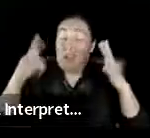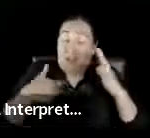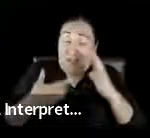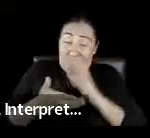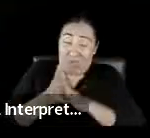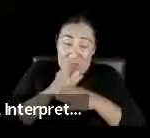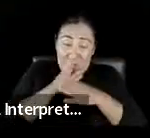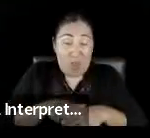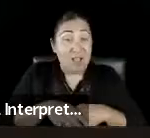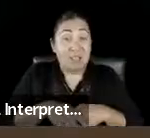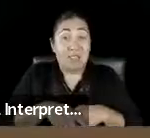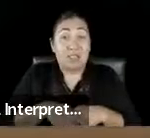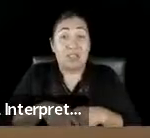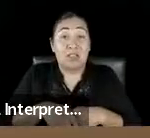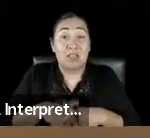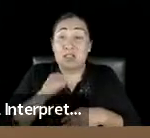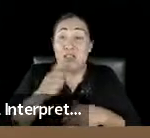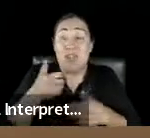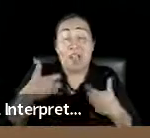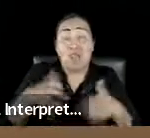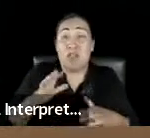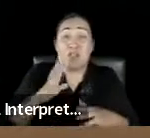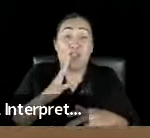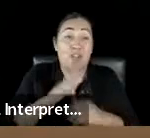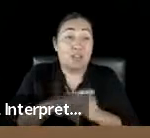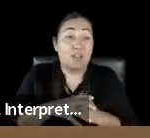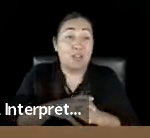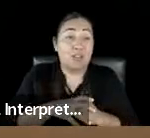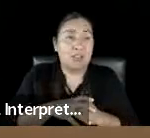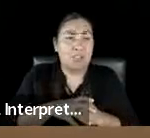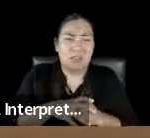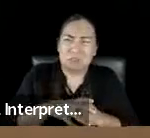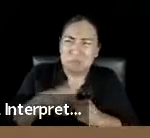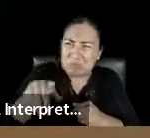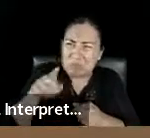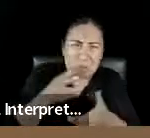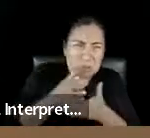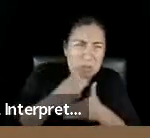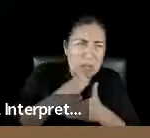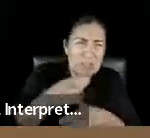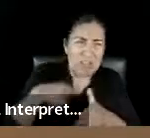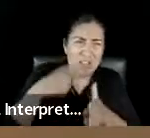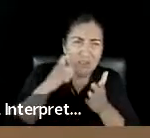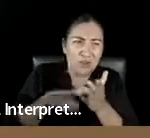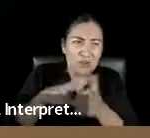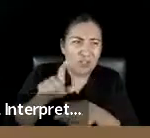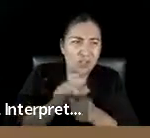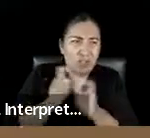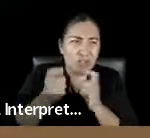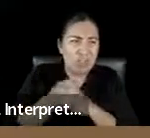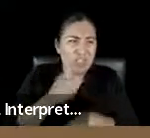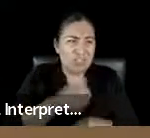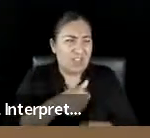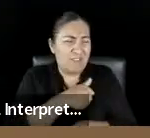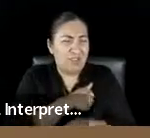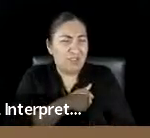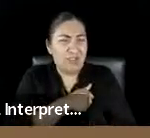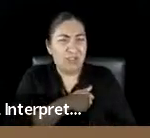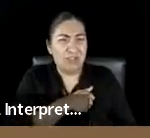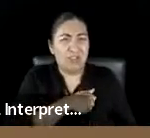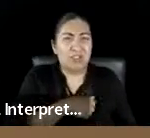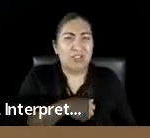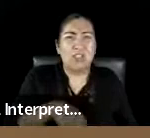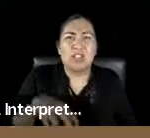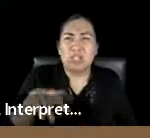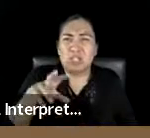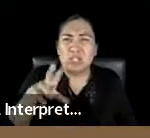world. Hey, are you okay? I've noticed your change in attitude. No, not really. It's starting